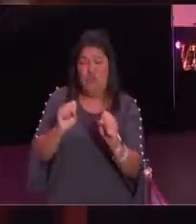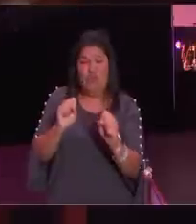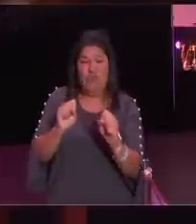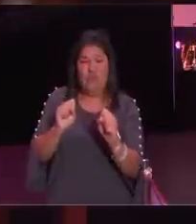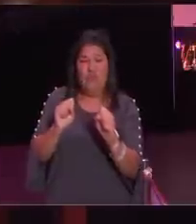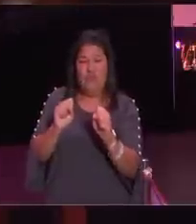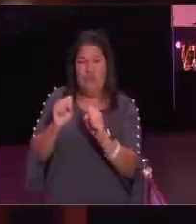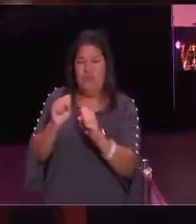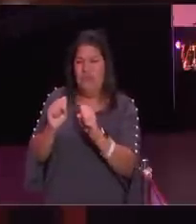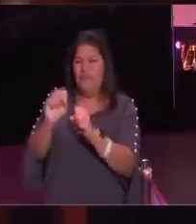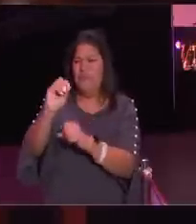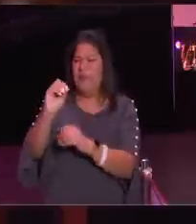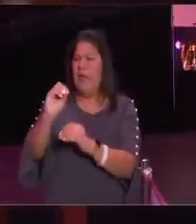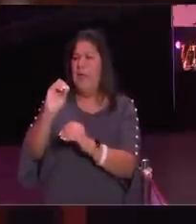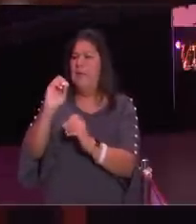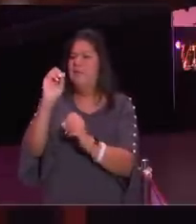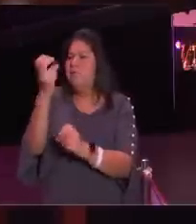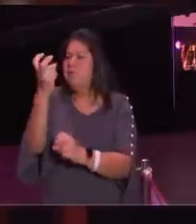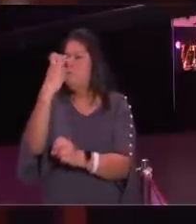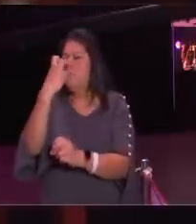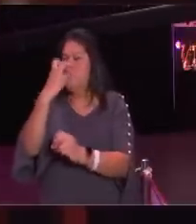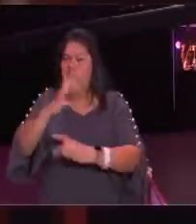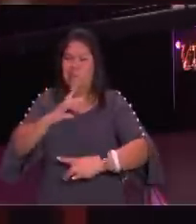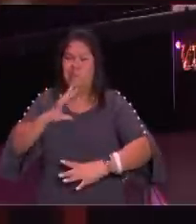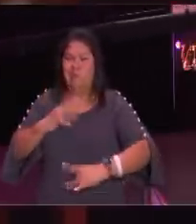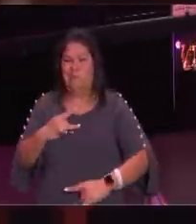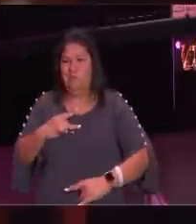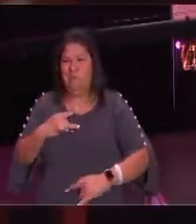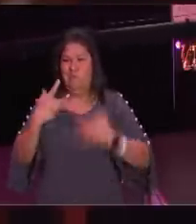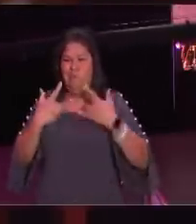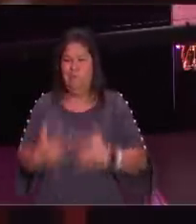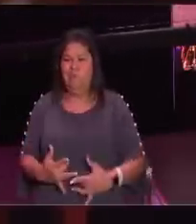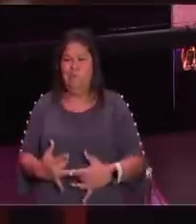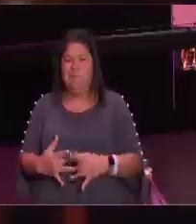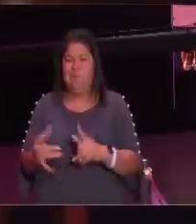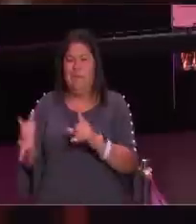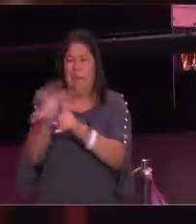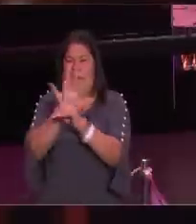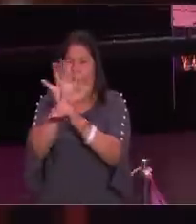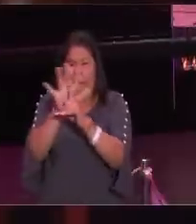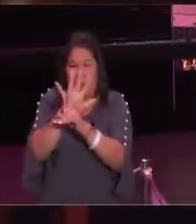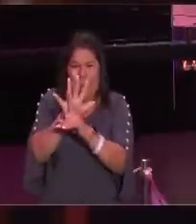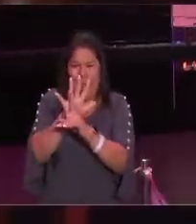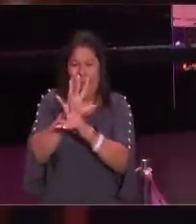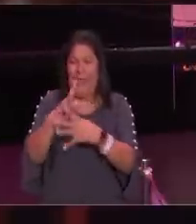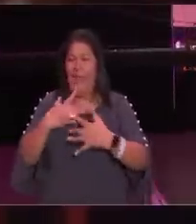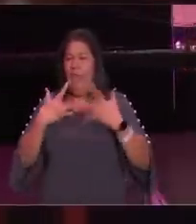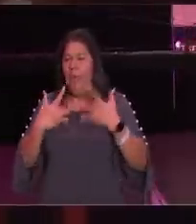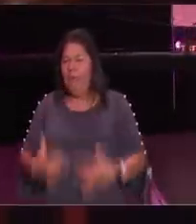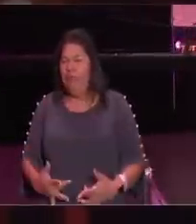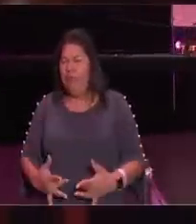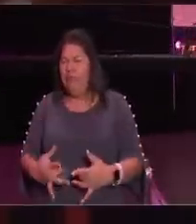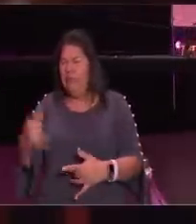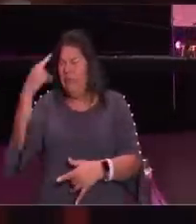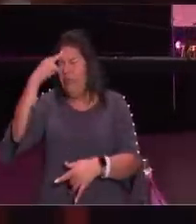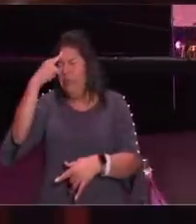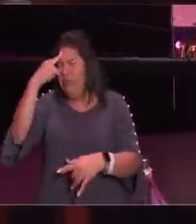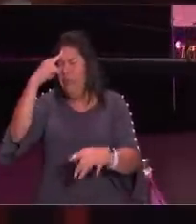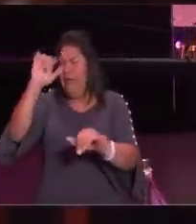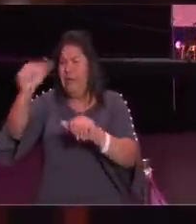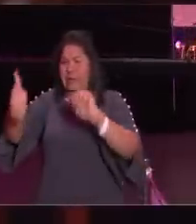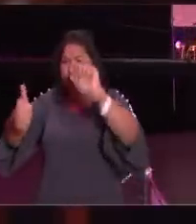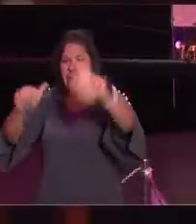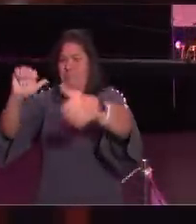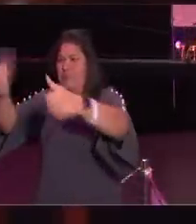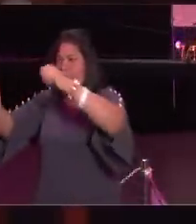sow seeds of doubt, seeds of discouragement, seeds of deception, and even depression in the mind of God's